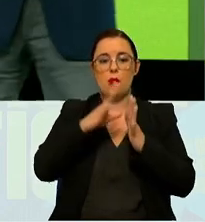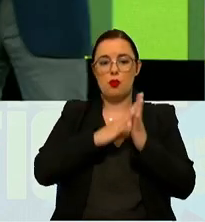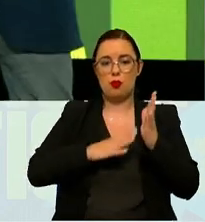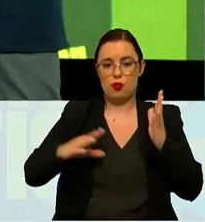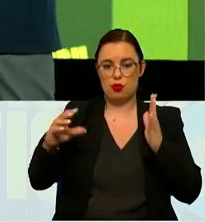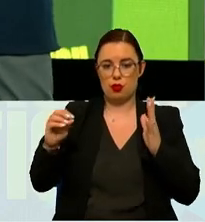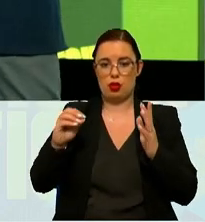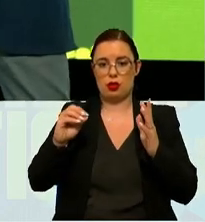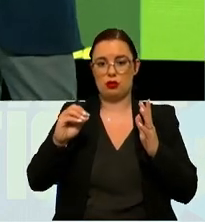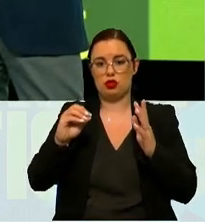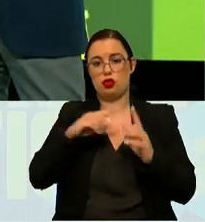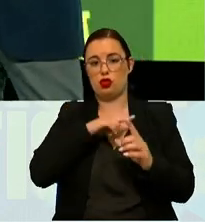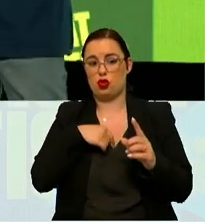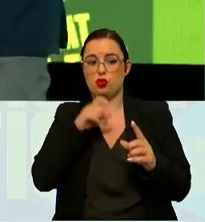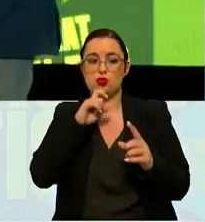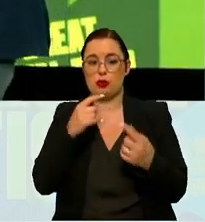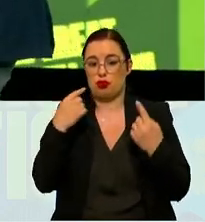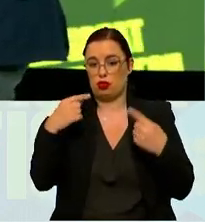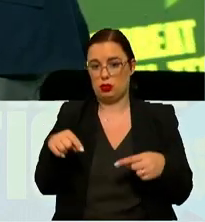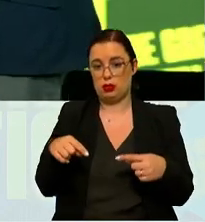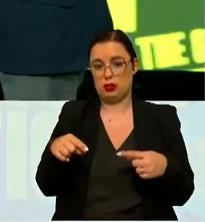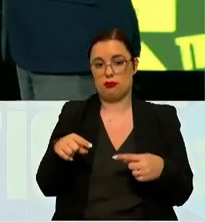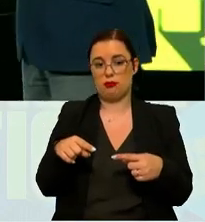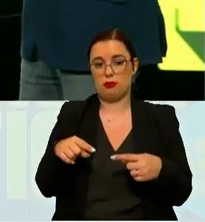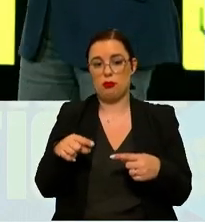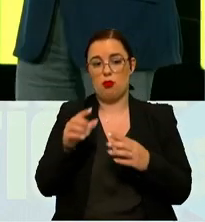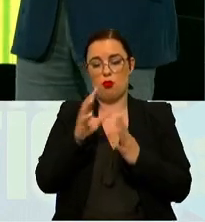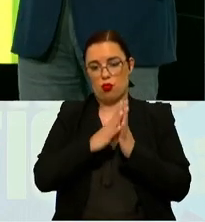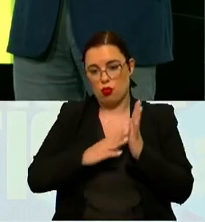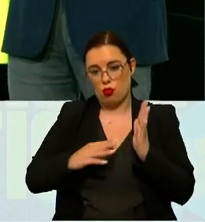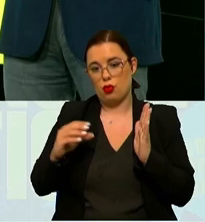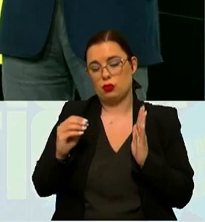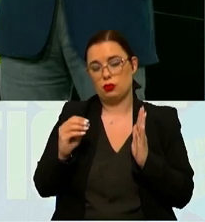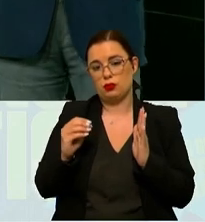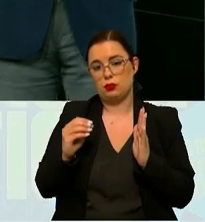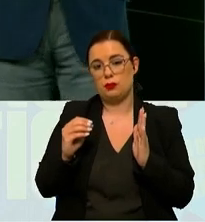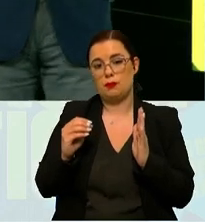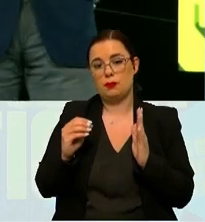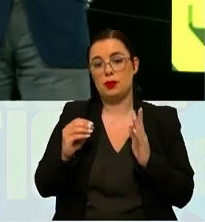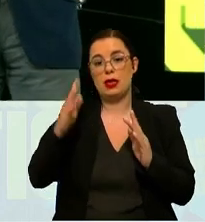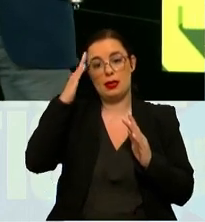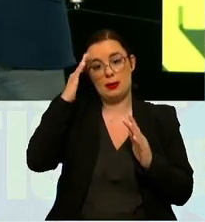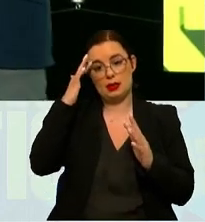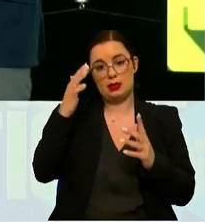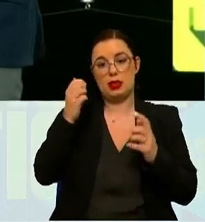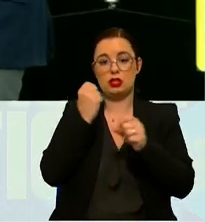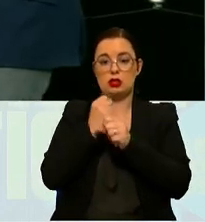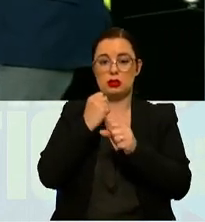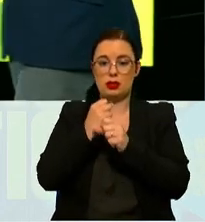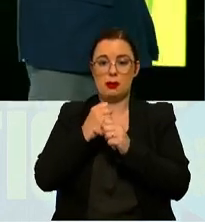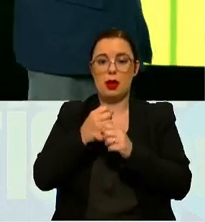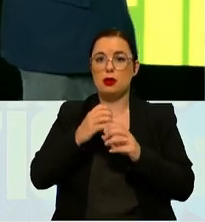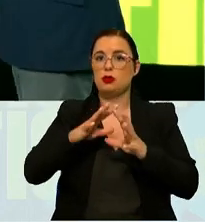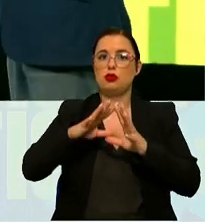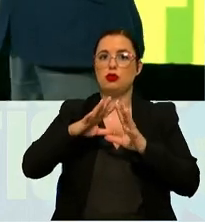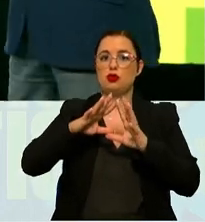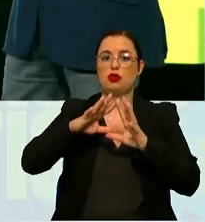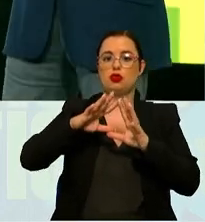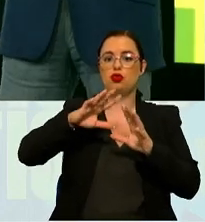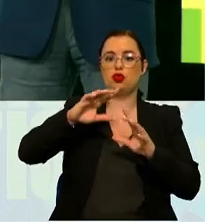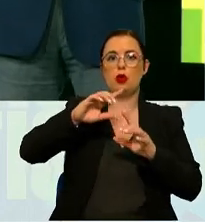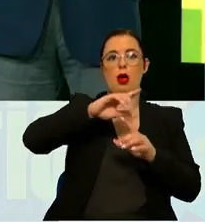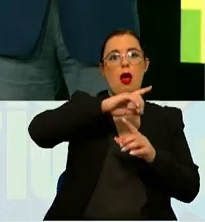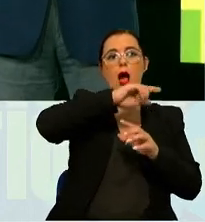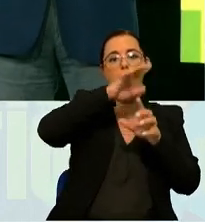for each task and each modality to the capabilities of working more closely to the way our brains